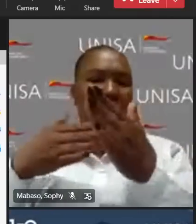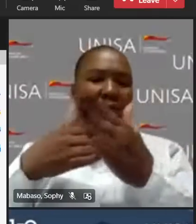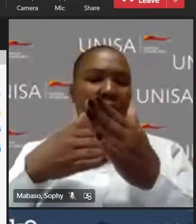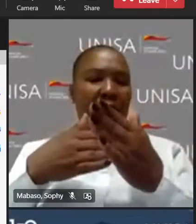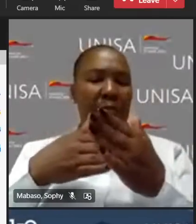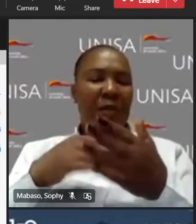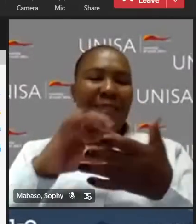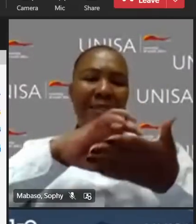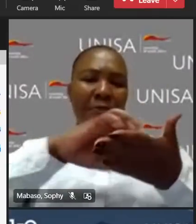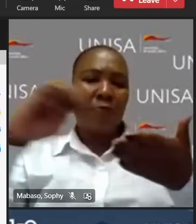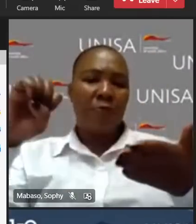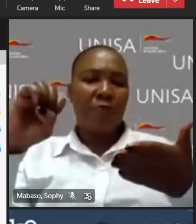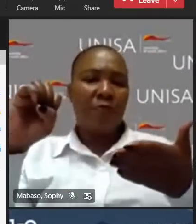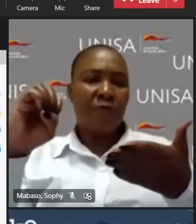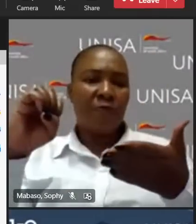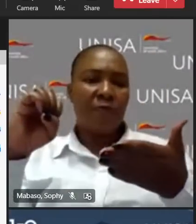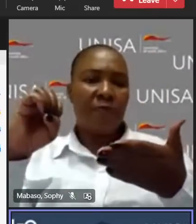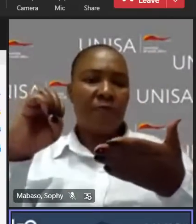if it's there.